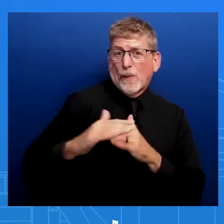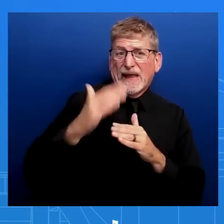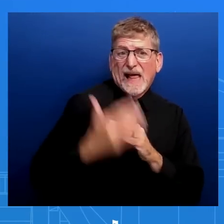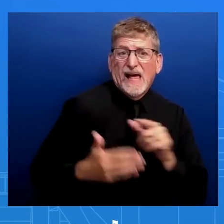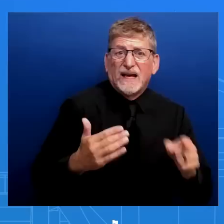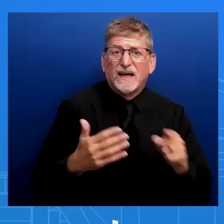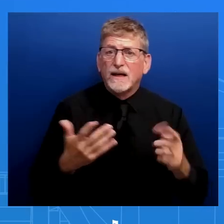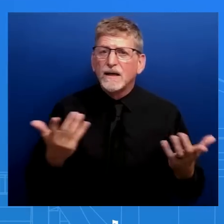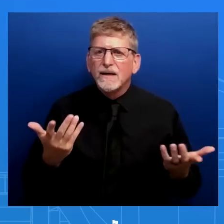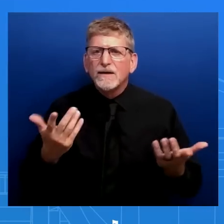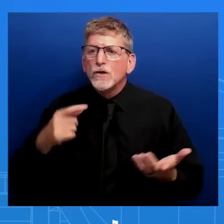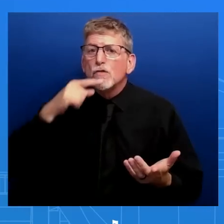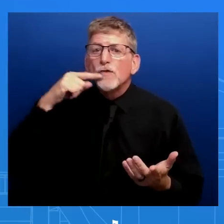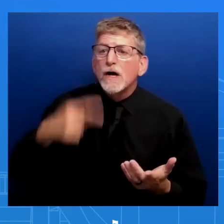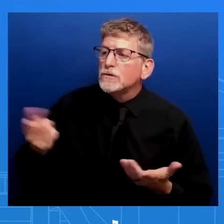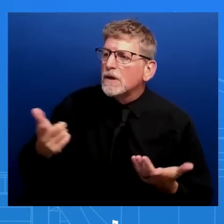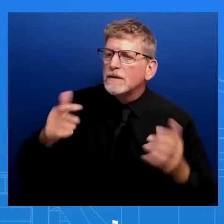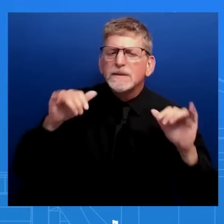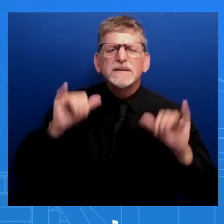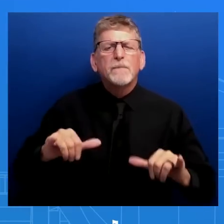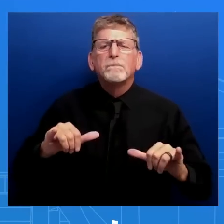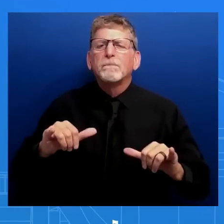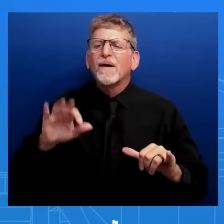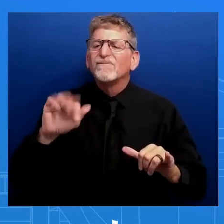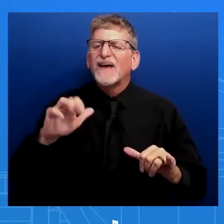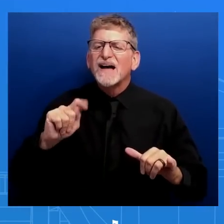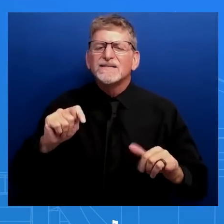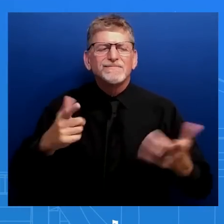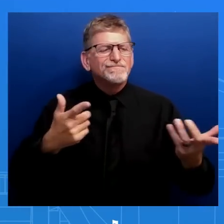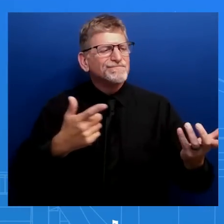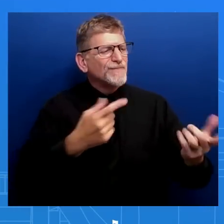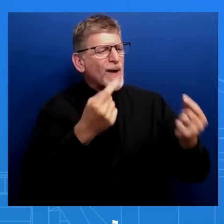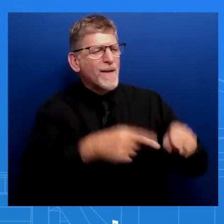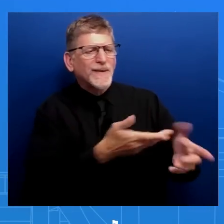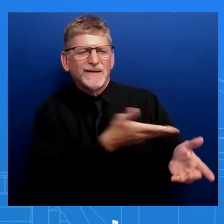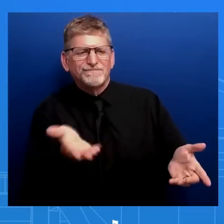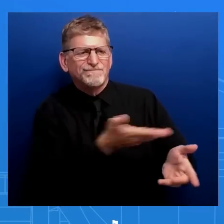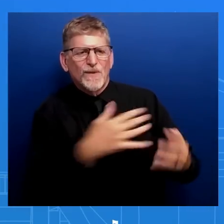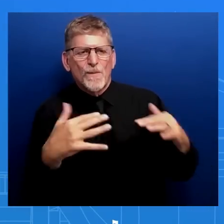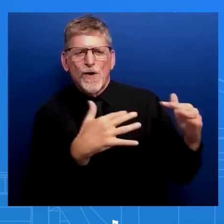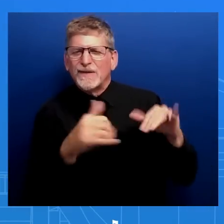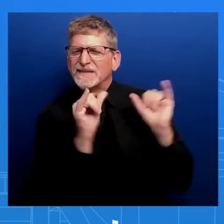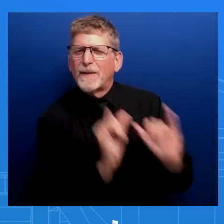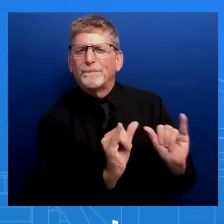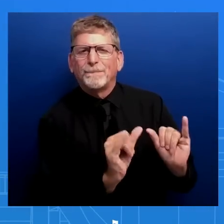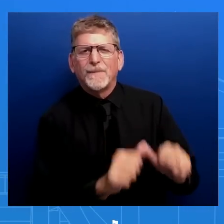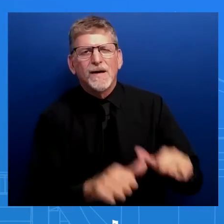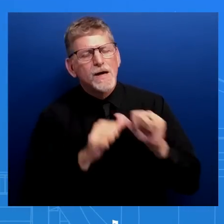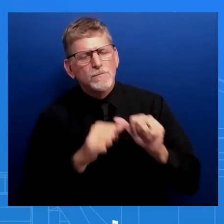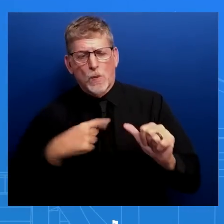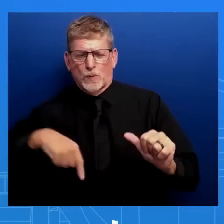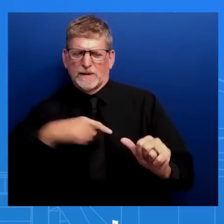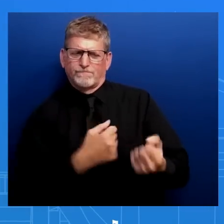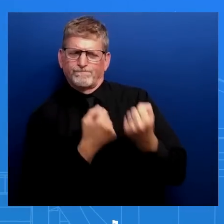facts for Ukraine. And they absolutely are not going to change our continued support. So with that, I'm happy to take a few questions.